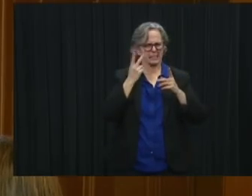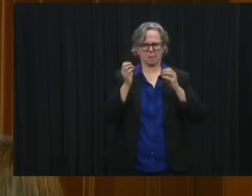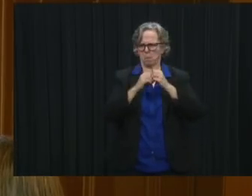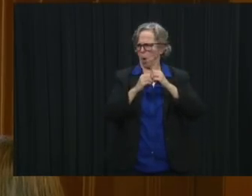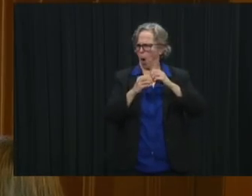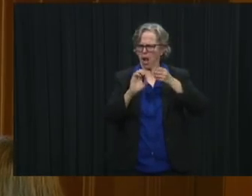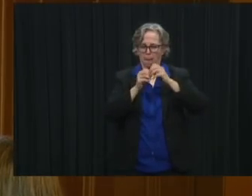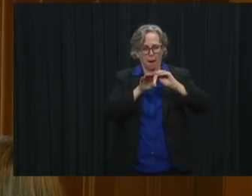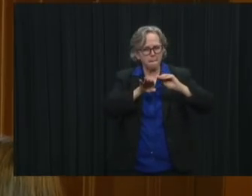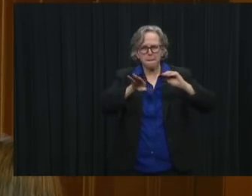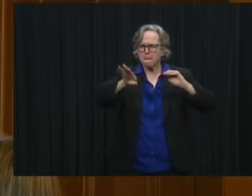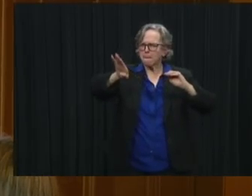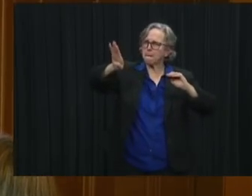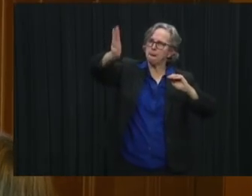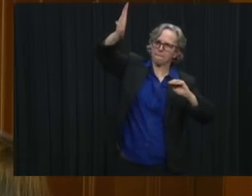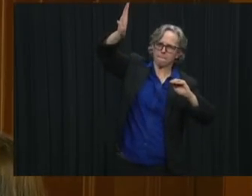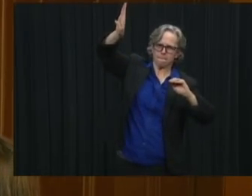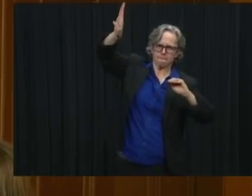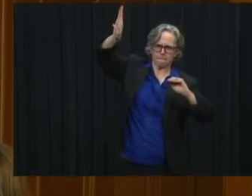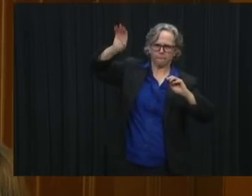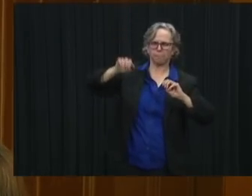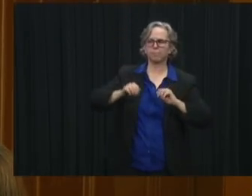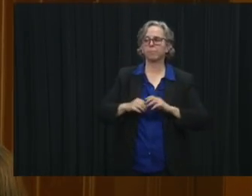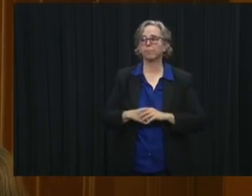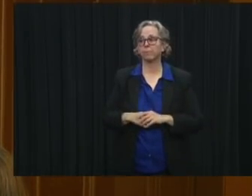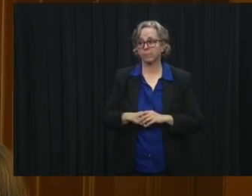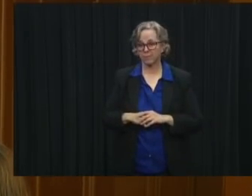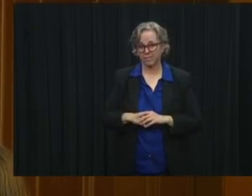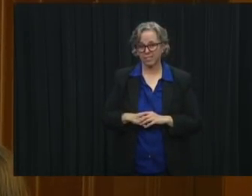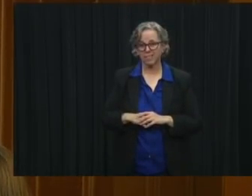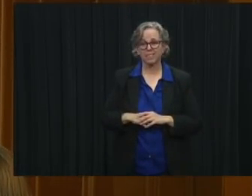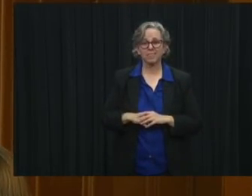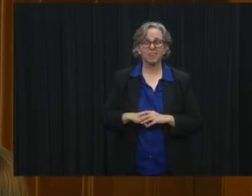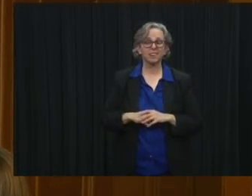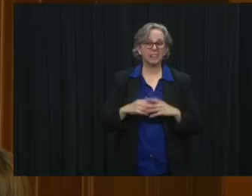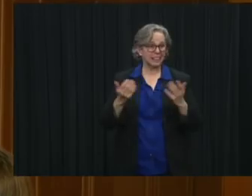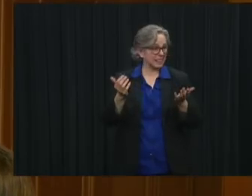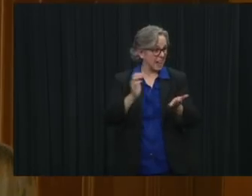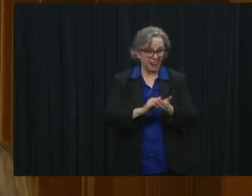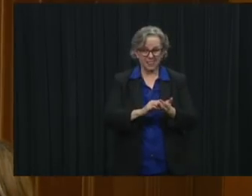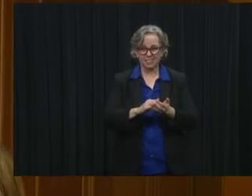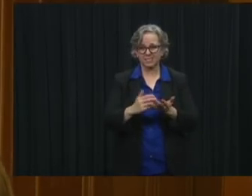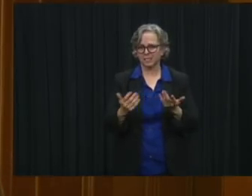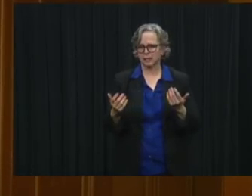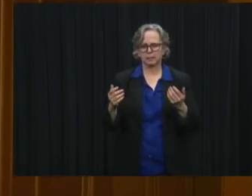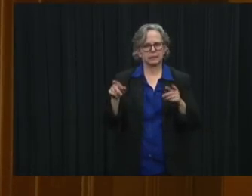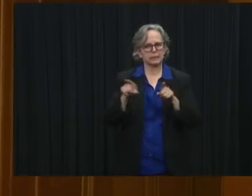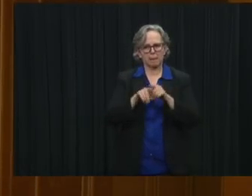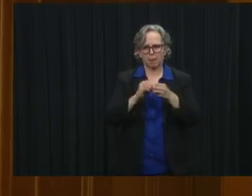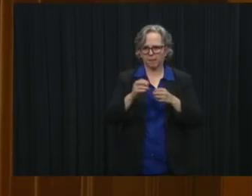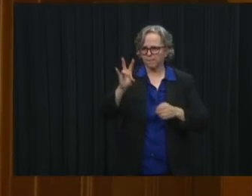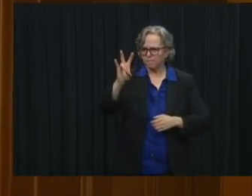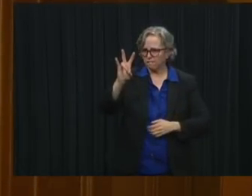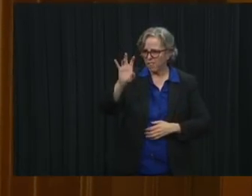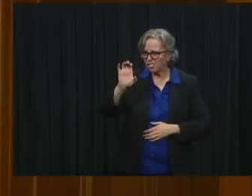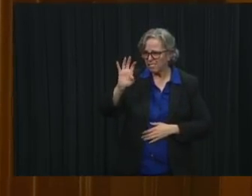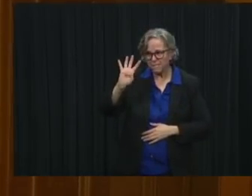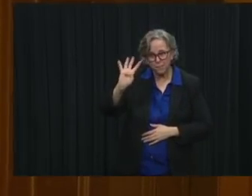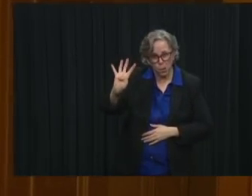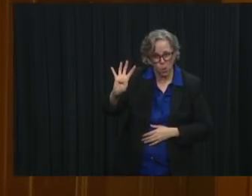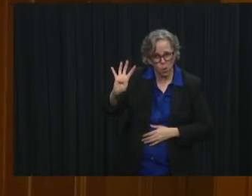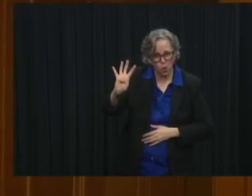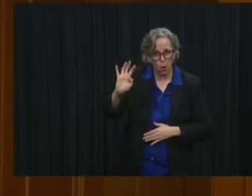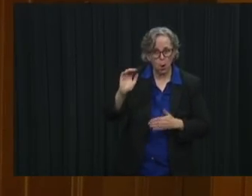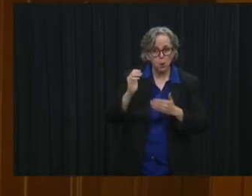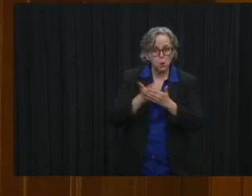slide. Again, just letting you know again, 704 people total tested. This is a new number for us.